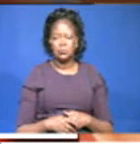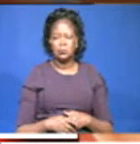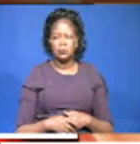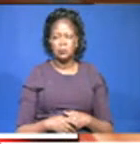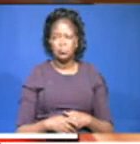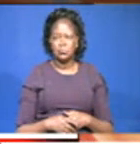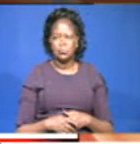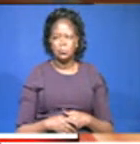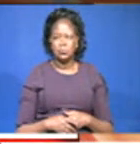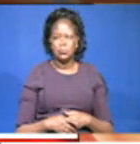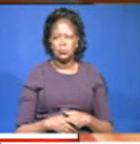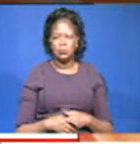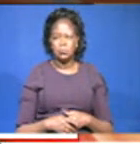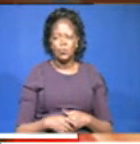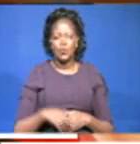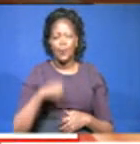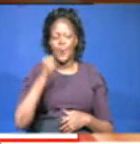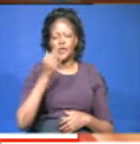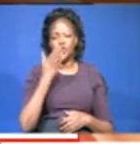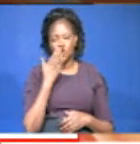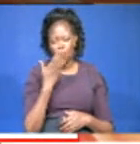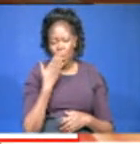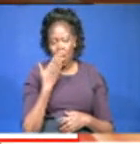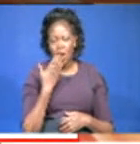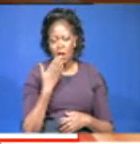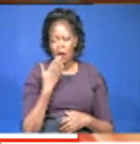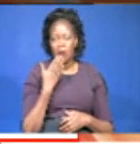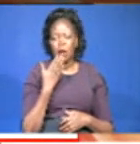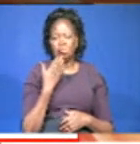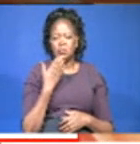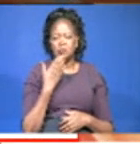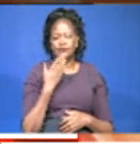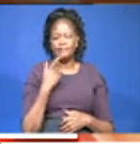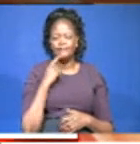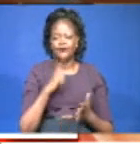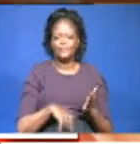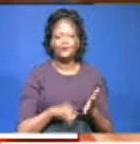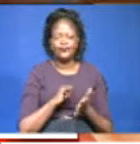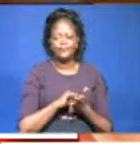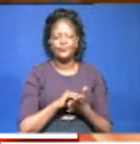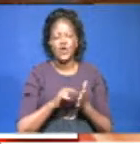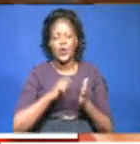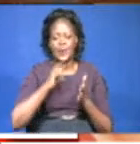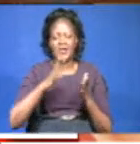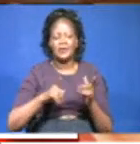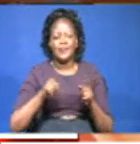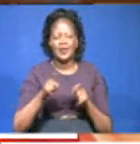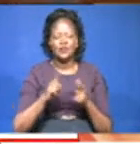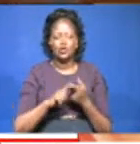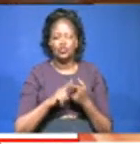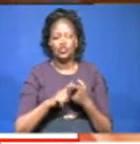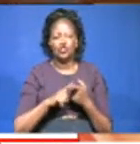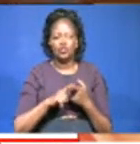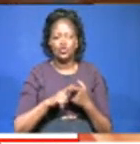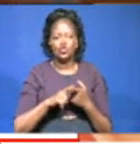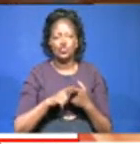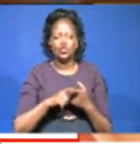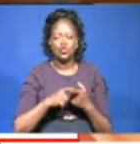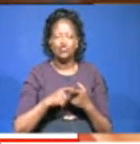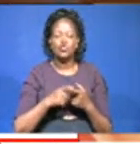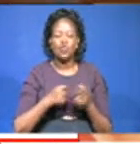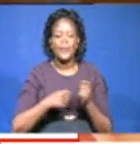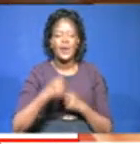And Mumia's sugar factory workers are calling on the miller's management to settle their salary arrears.